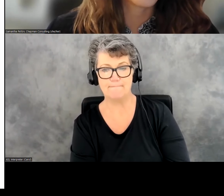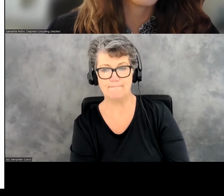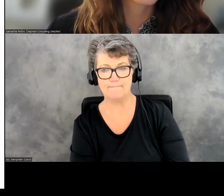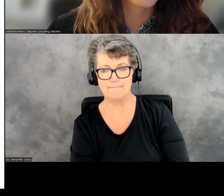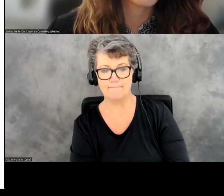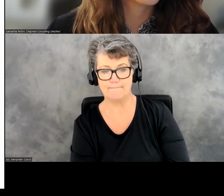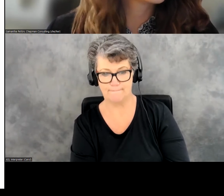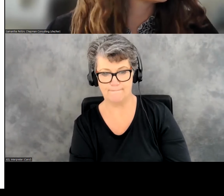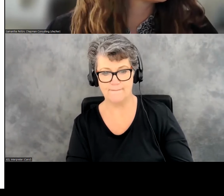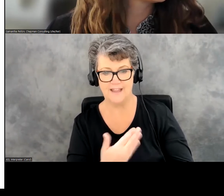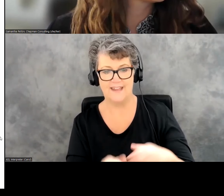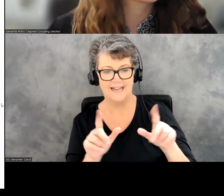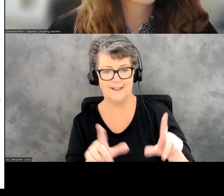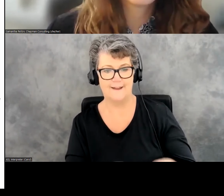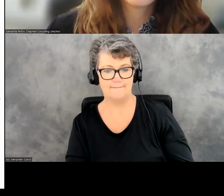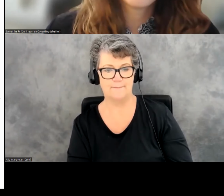All right, next slide.